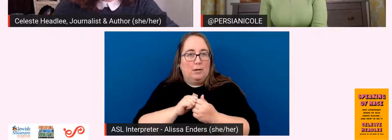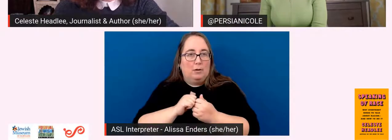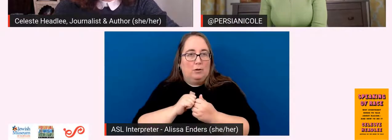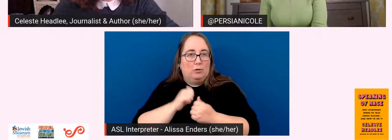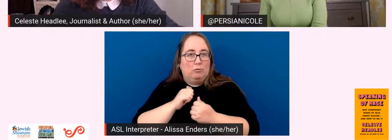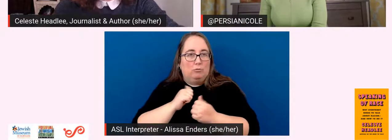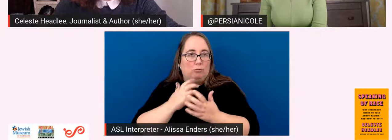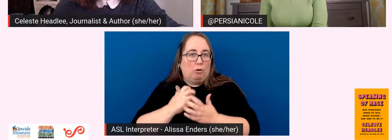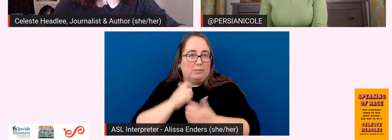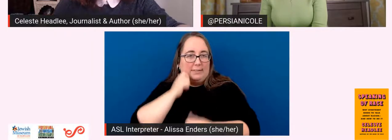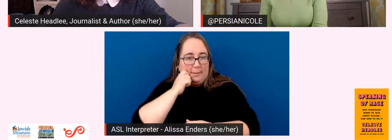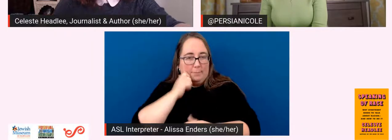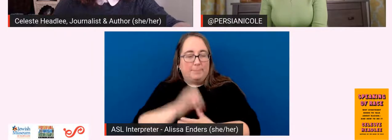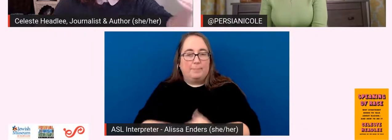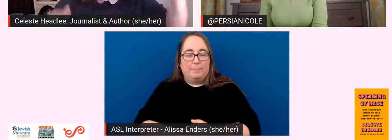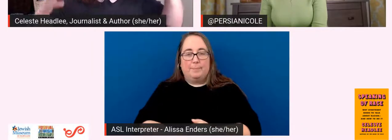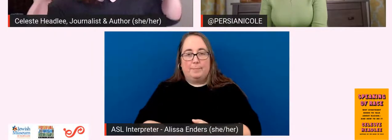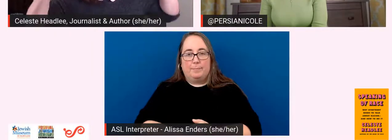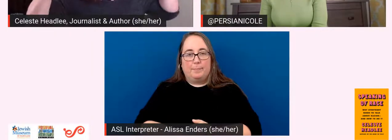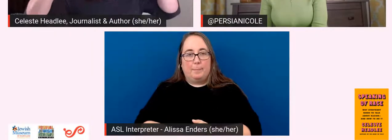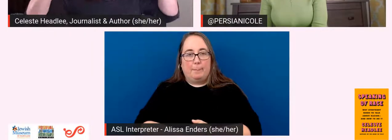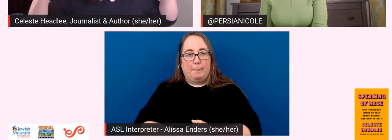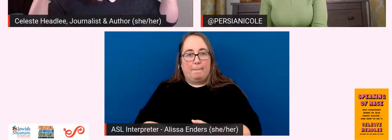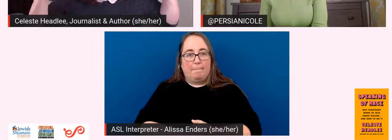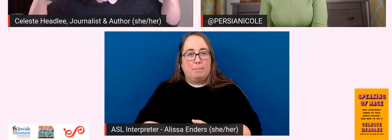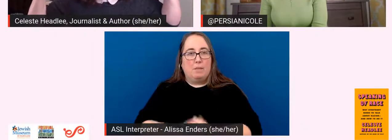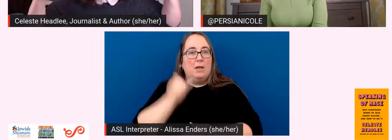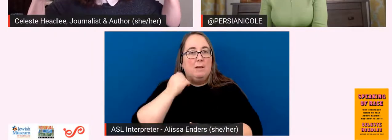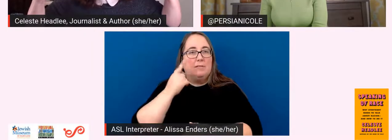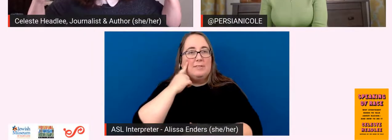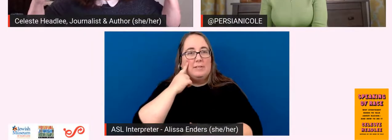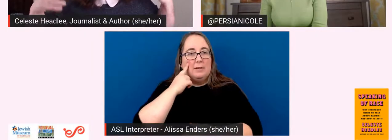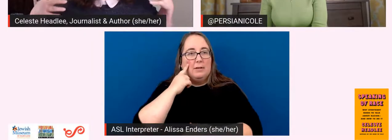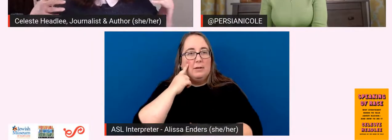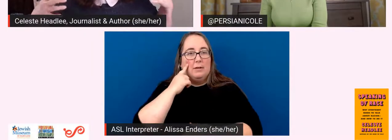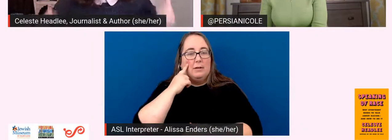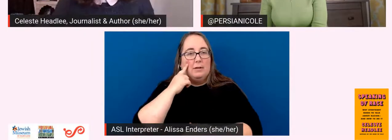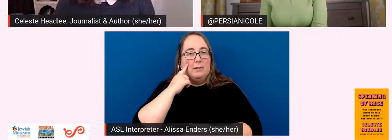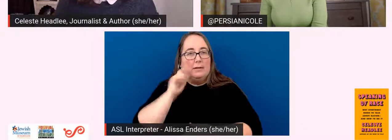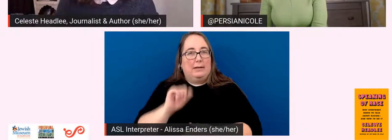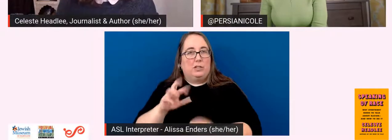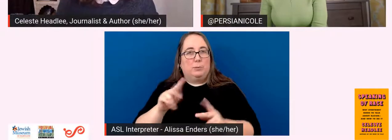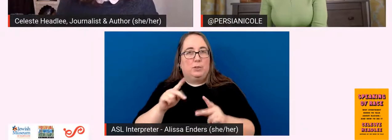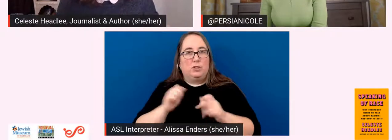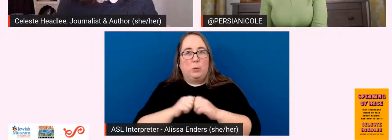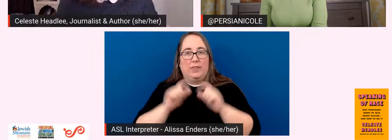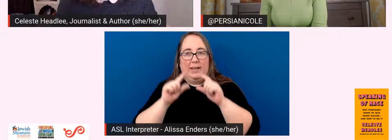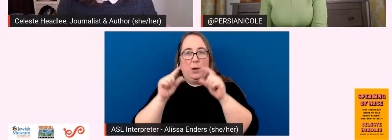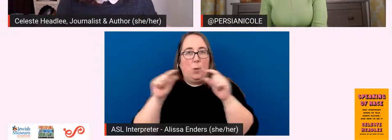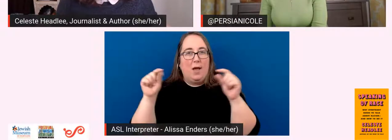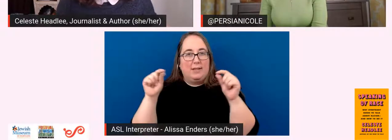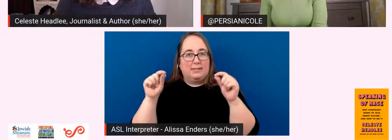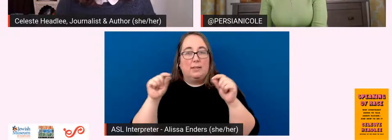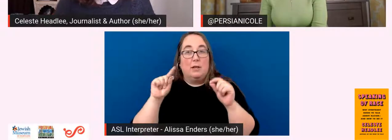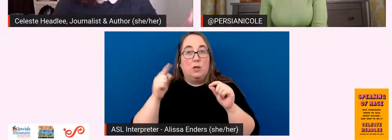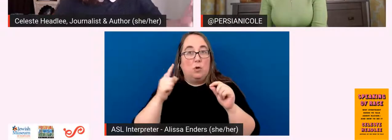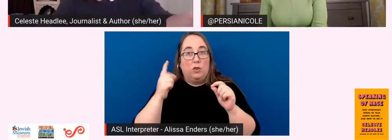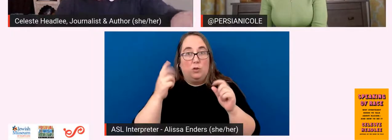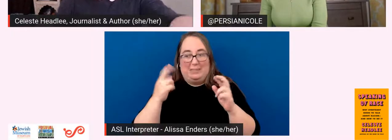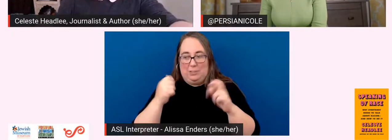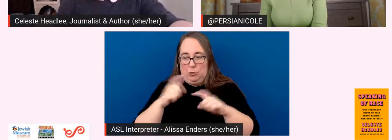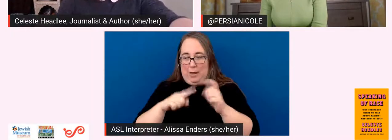skin. Right. If you see an Asian person with narrow eyes, the only reason you'd think that you're not allowed to notice